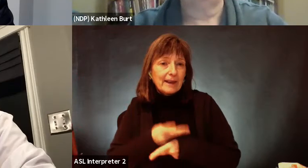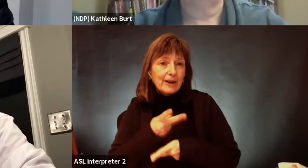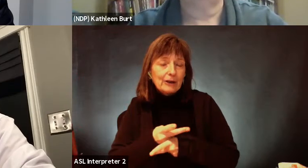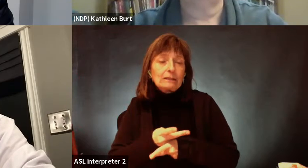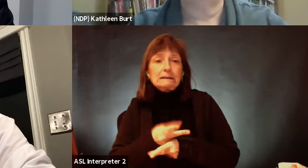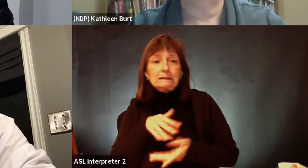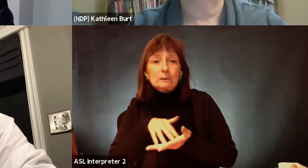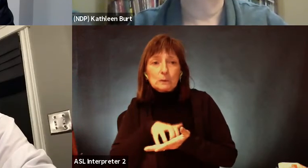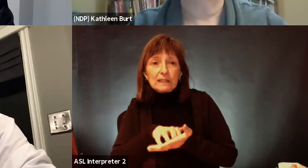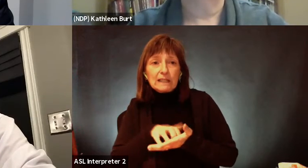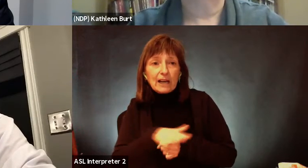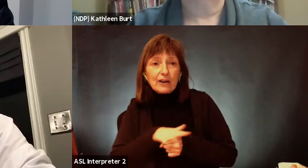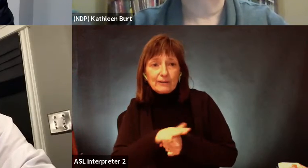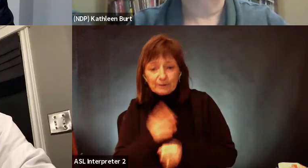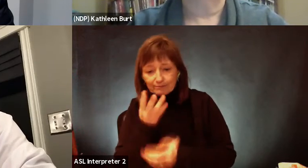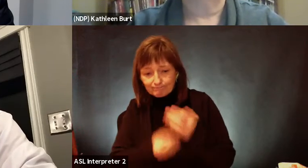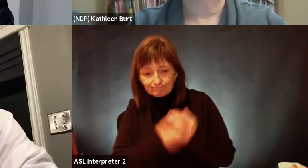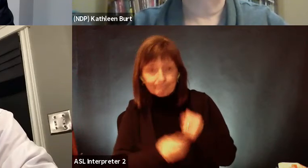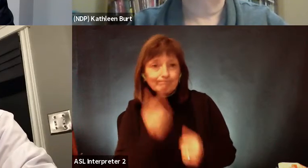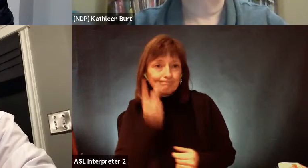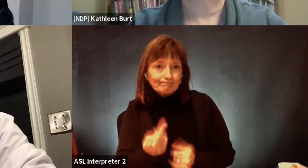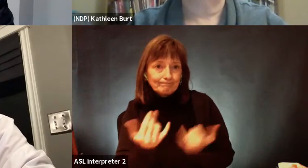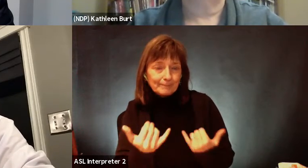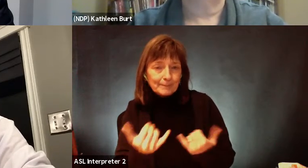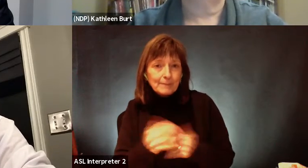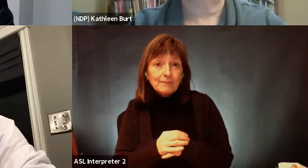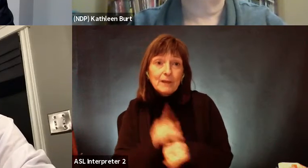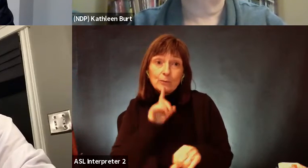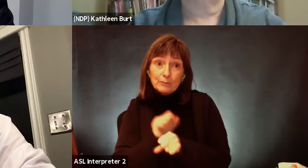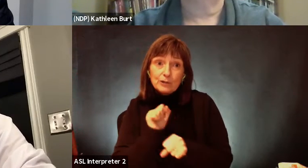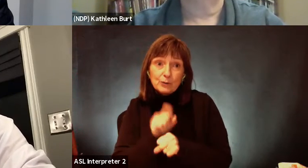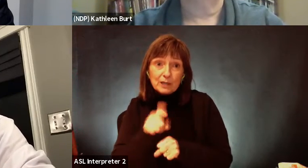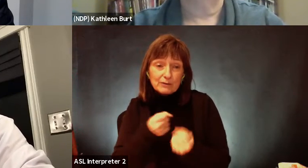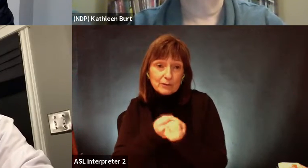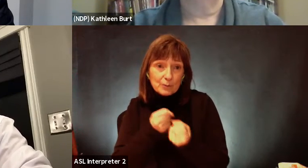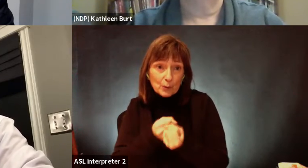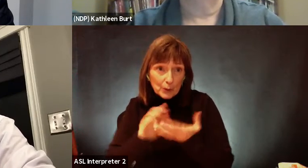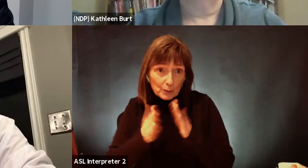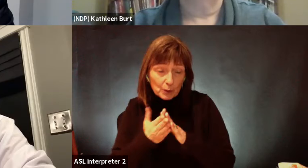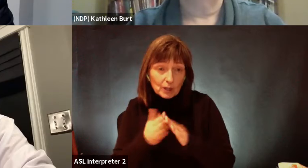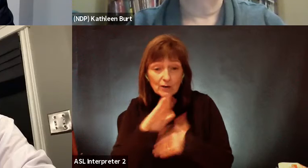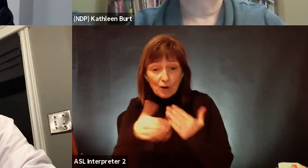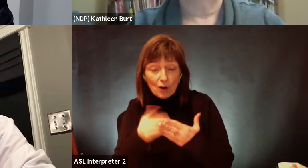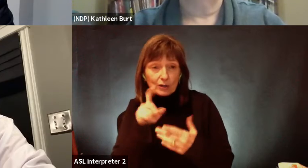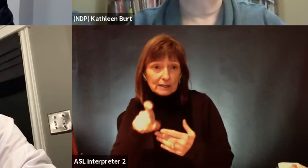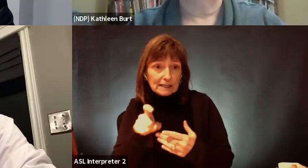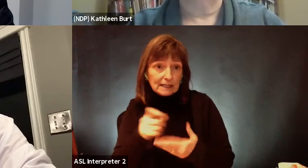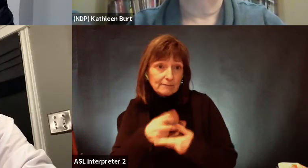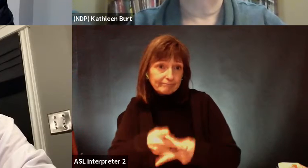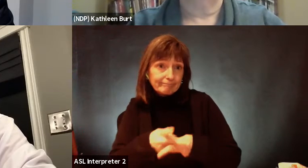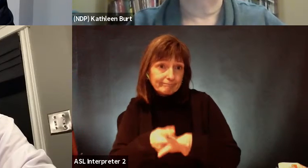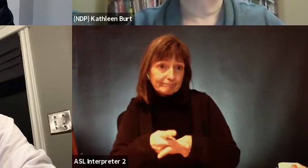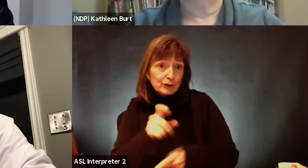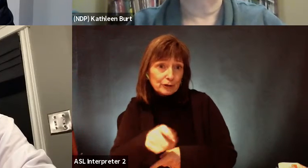give individuals the access to healthcare they need and deserve. It's a common theme when I knock on the doors in Paradise